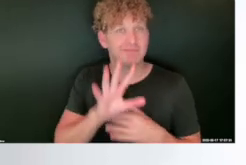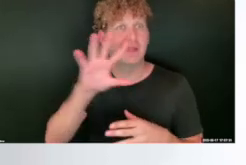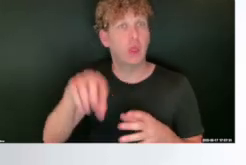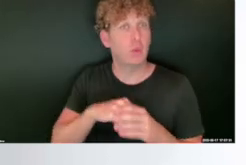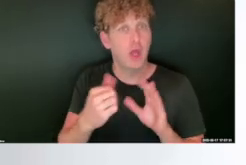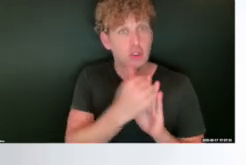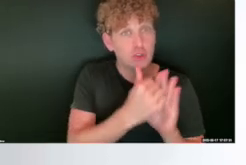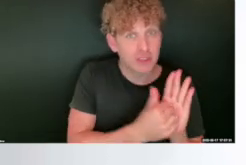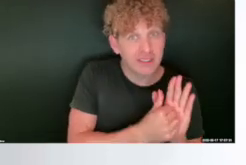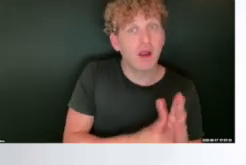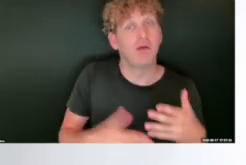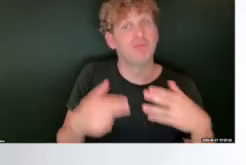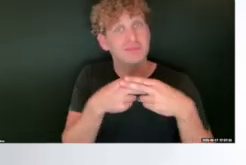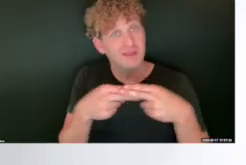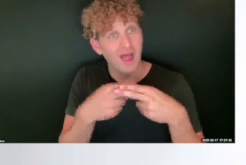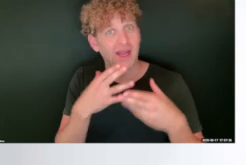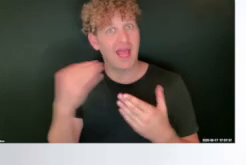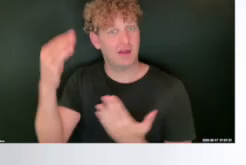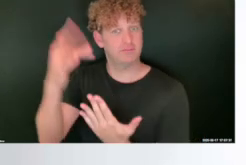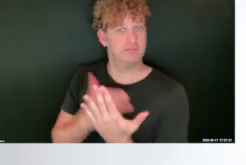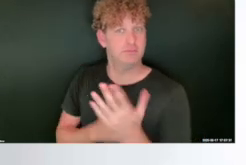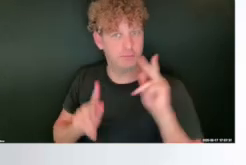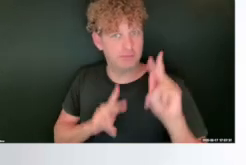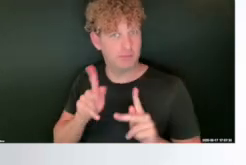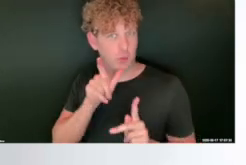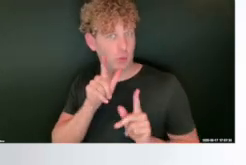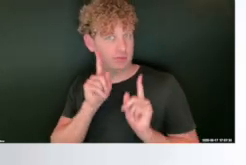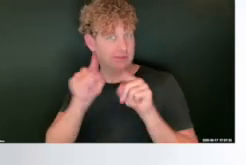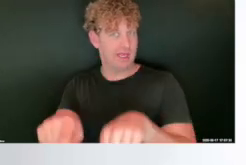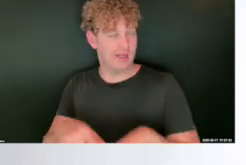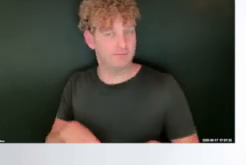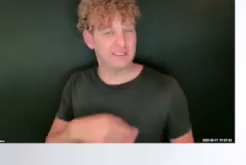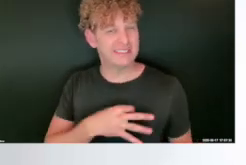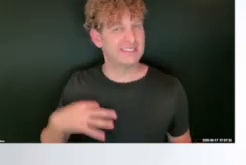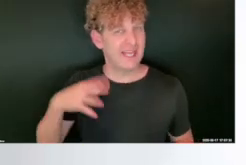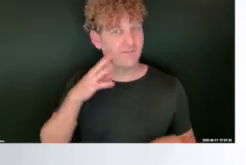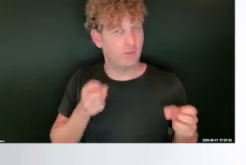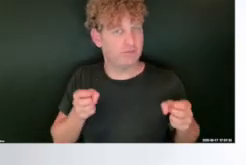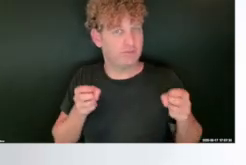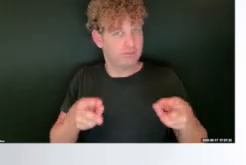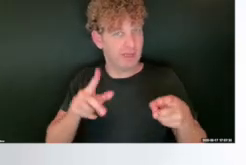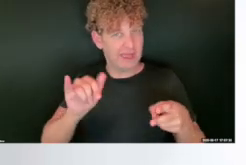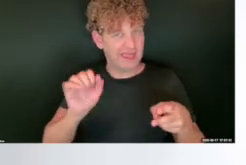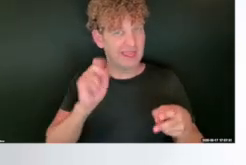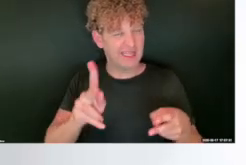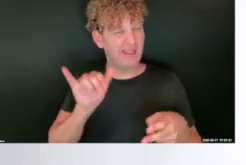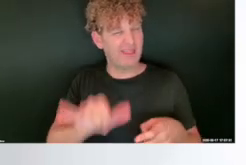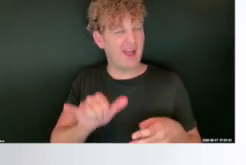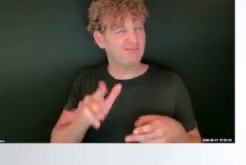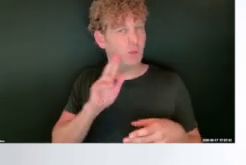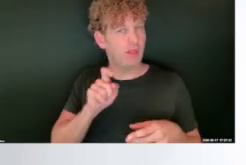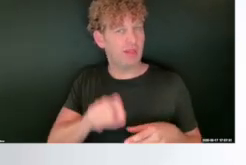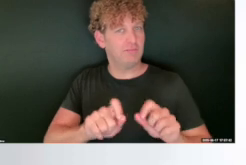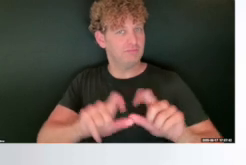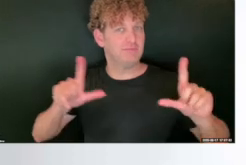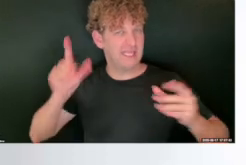For tonight's presentation, we have a full agenda with 3 items covering recent work groups. We will introduce various staff